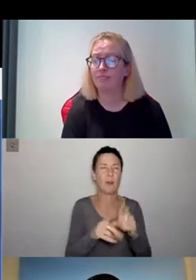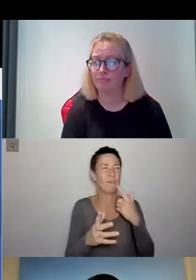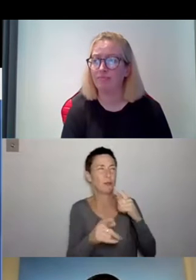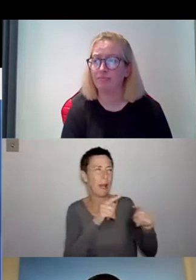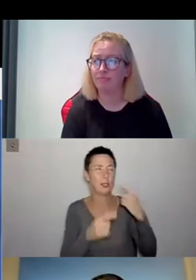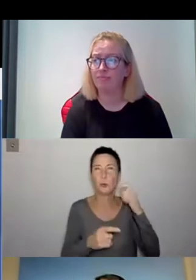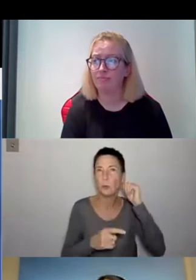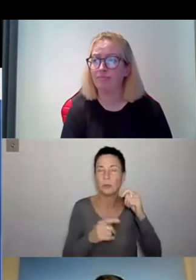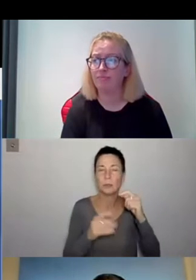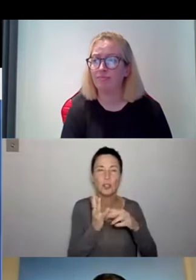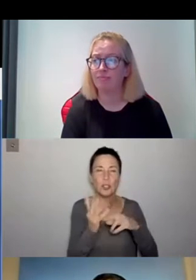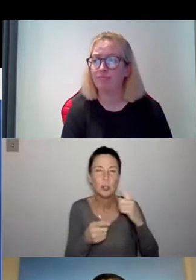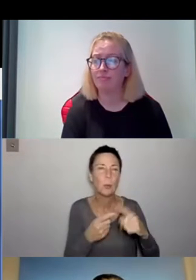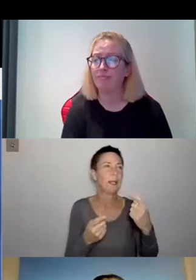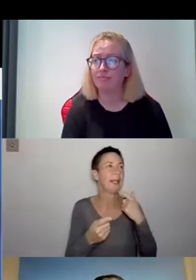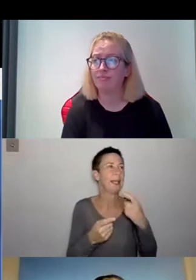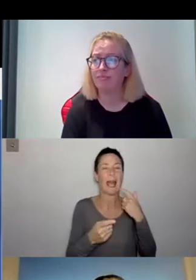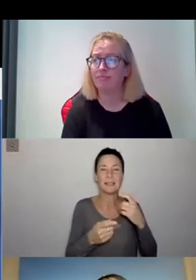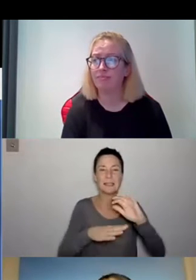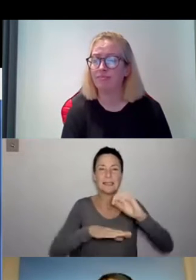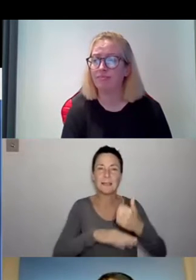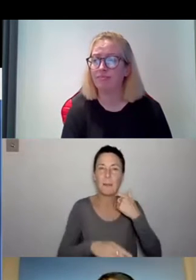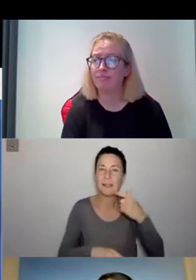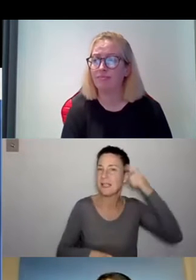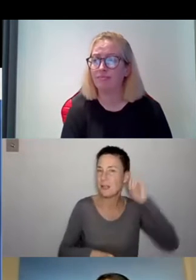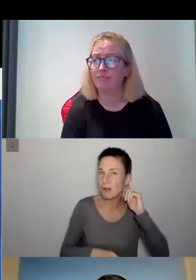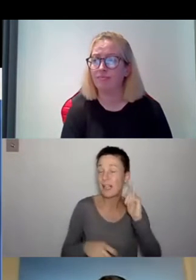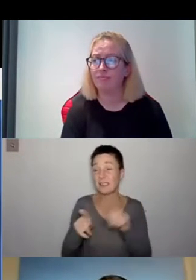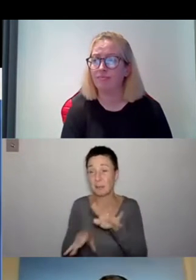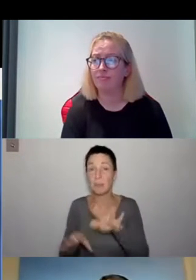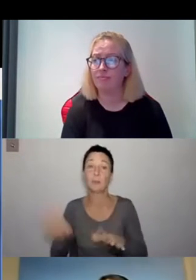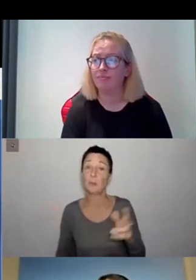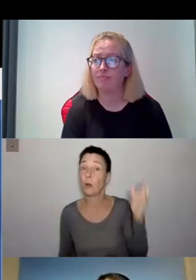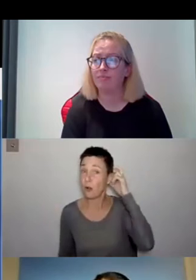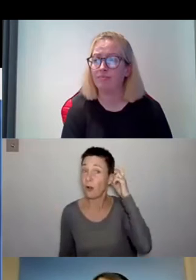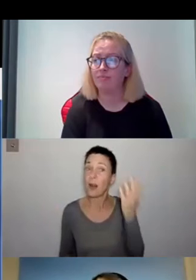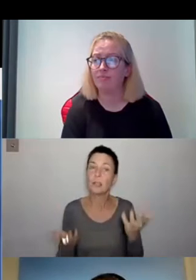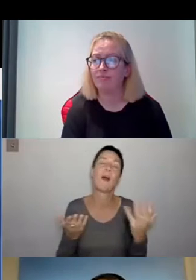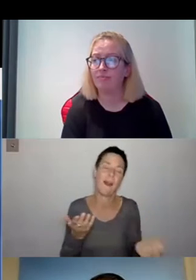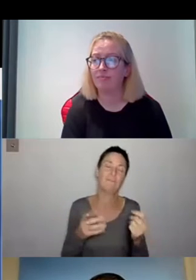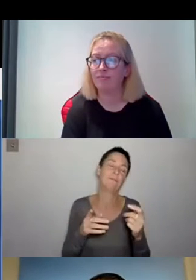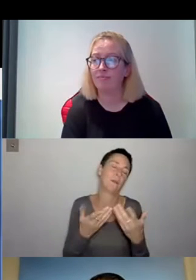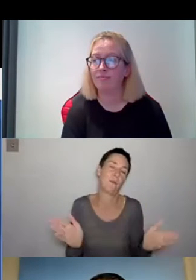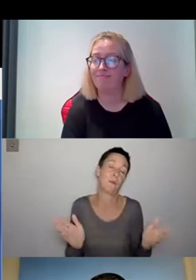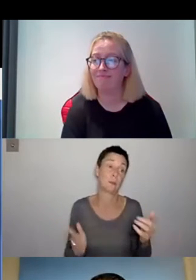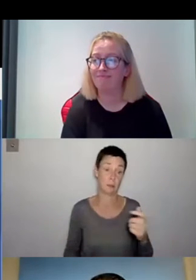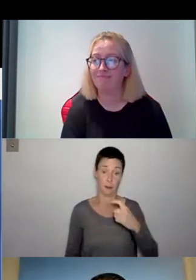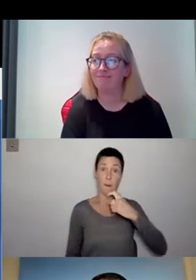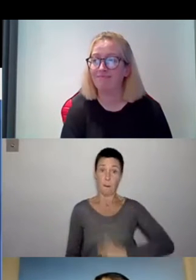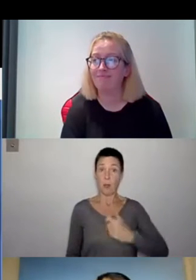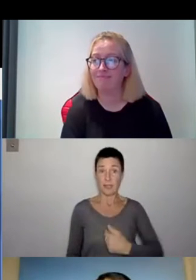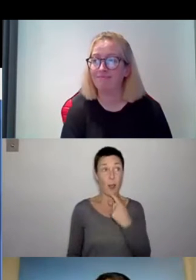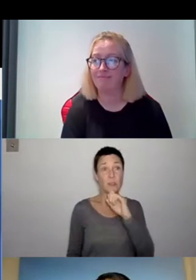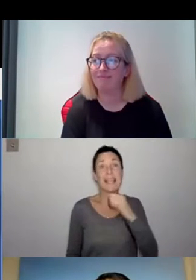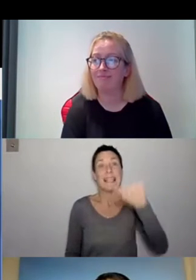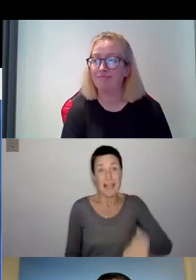of their hearing aids as cochlear implants do. So I, from a personal level, would say yes,